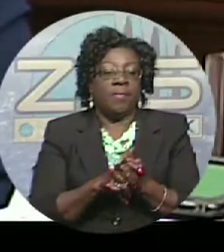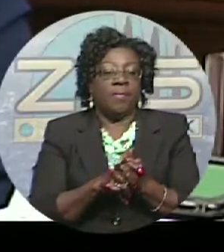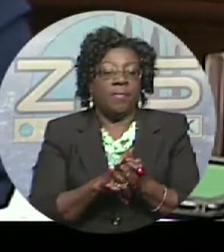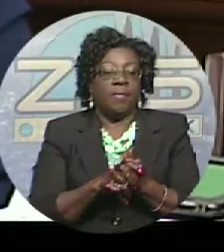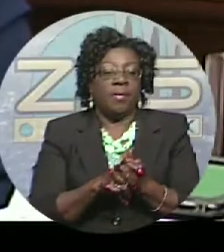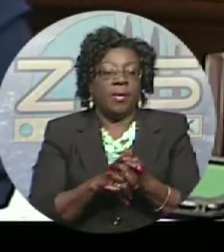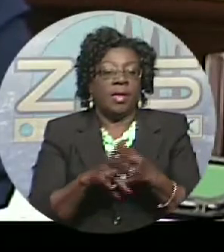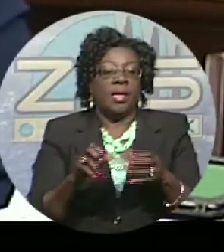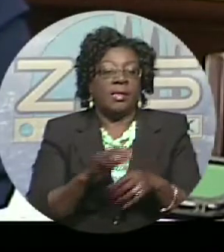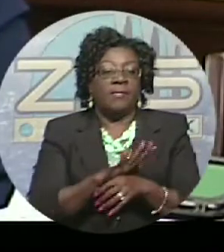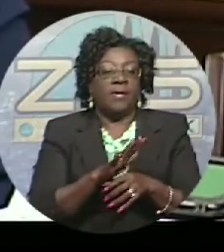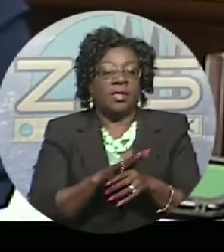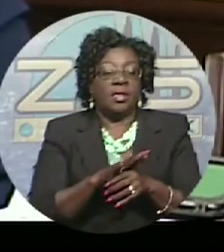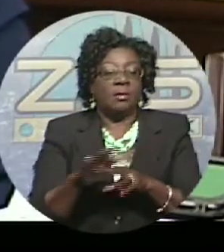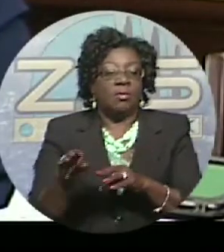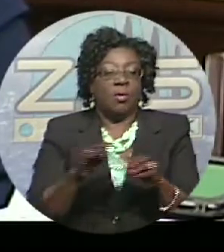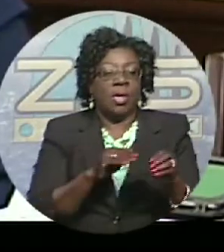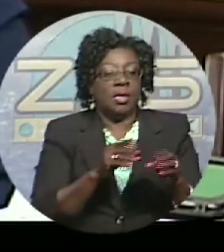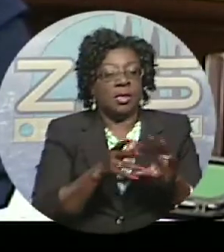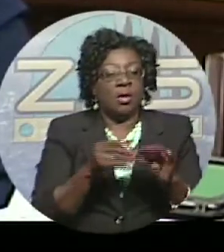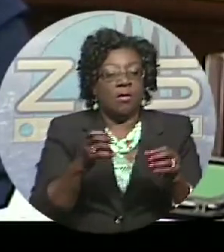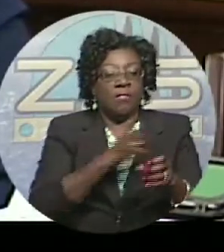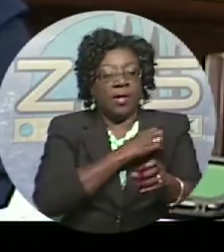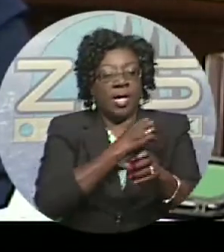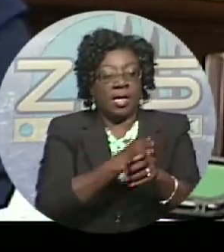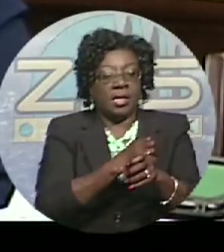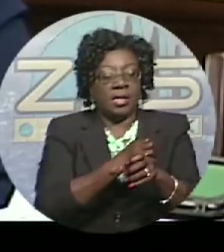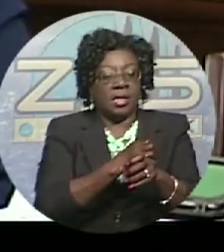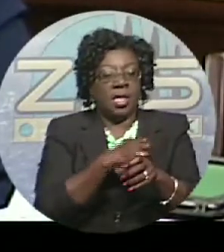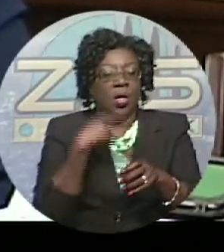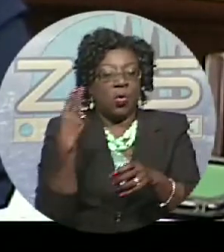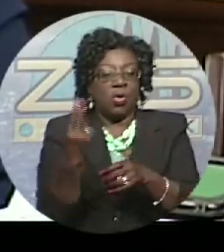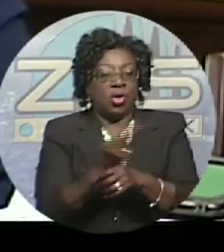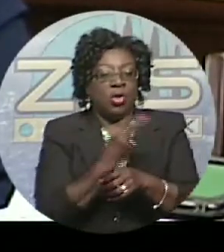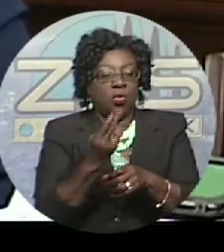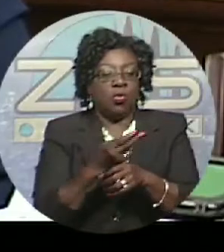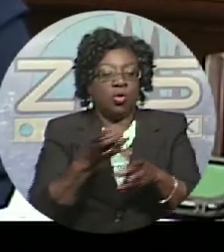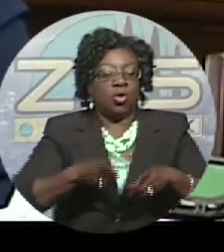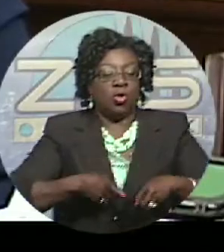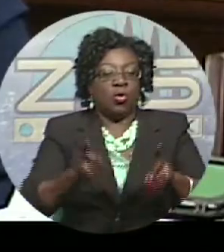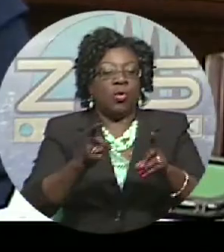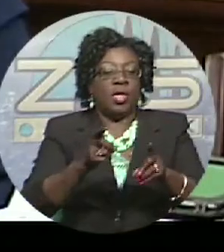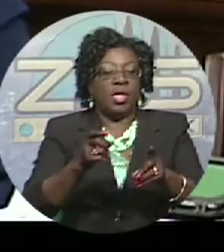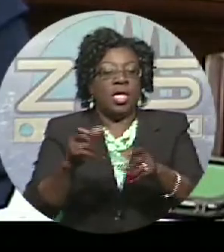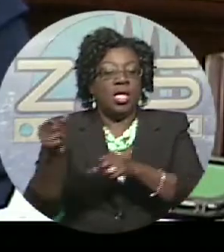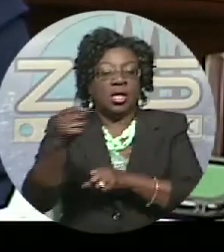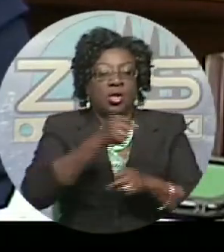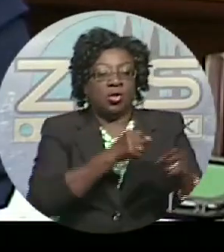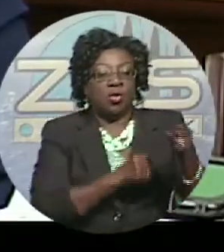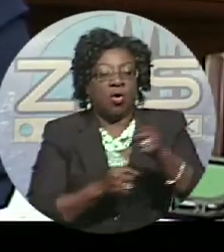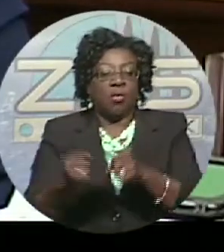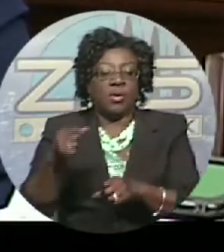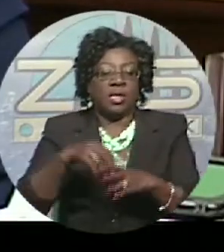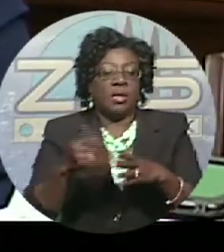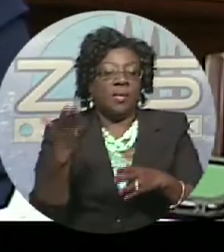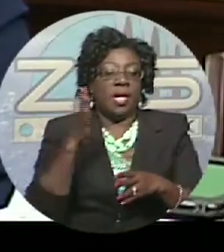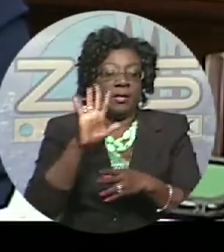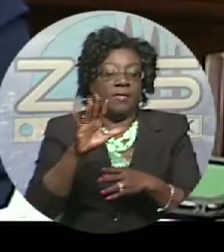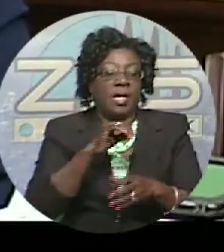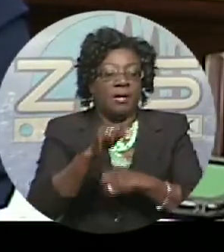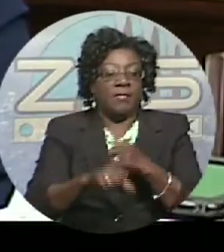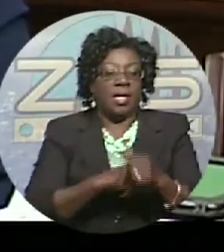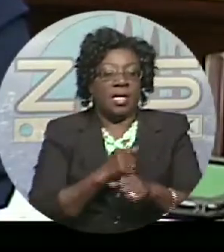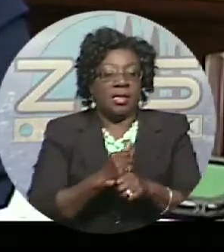its efficient mobilization of resources for every named storm in the last 5 years.